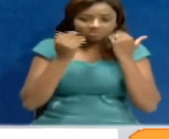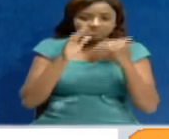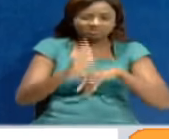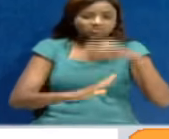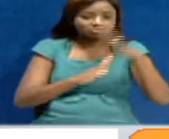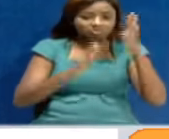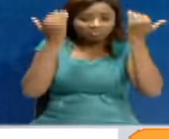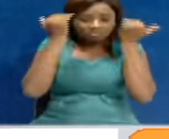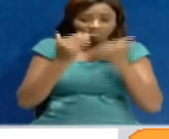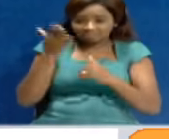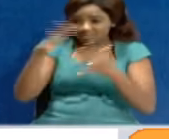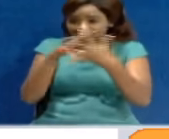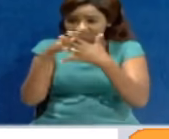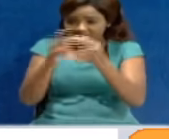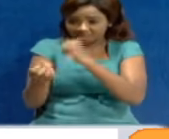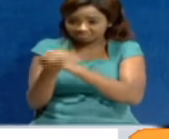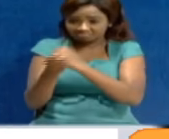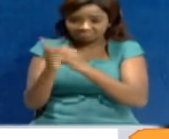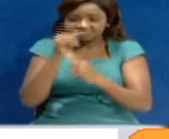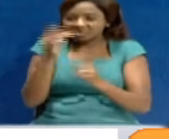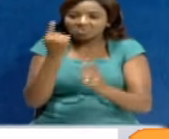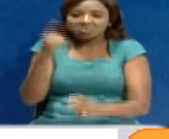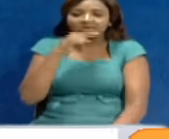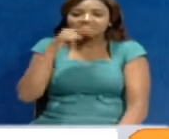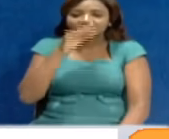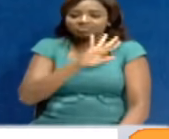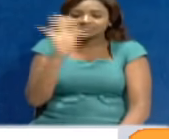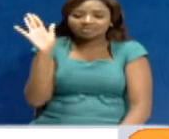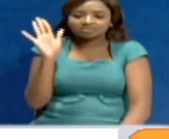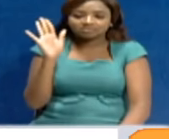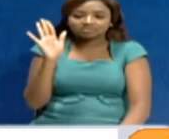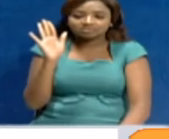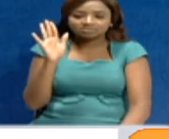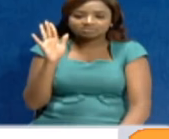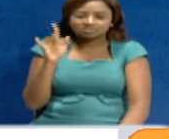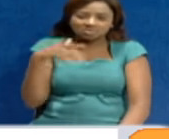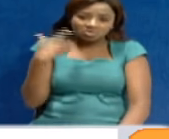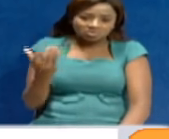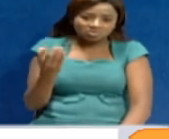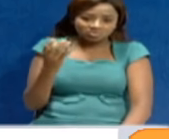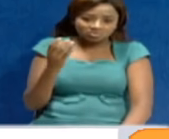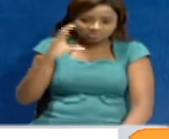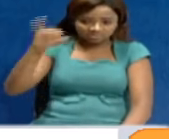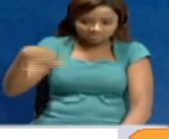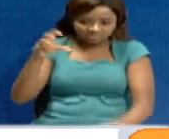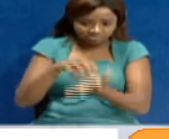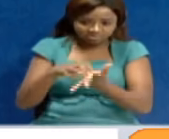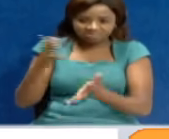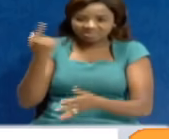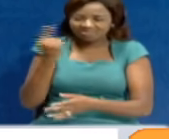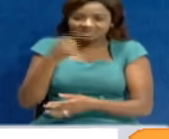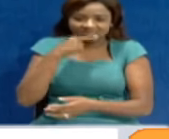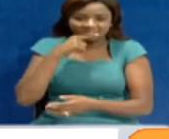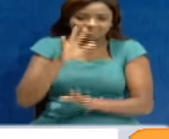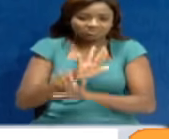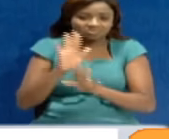clearly established in the US Constitution. It's just mentioned in passing. Or the Chief Justice, it's just mentioned in passing. So